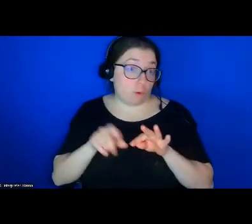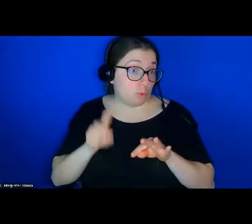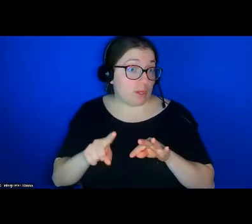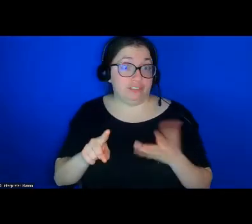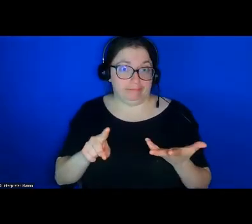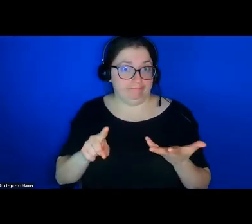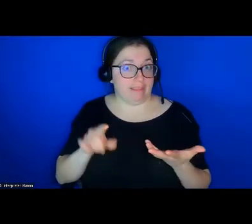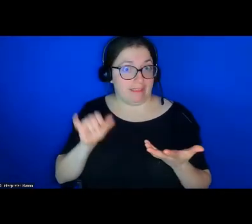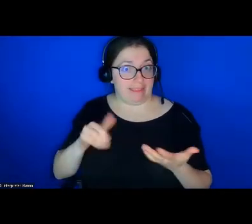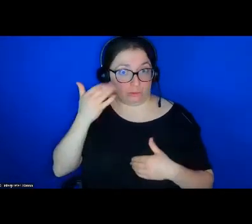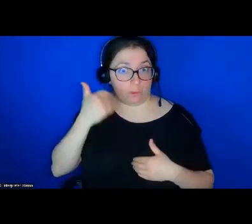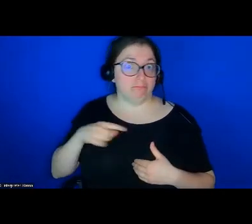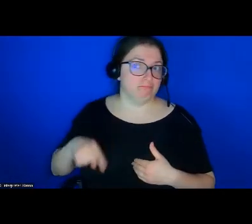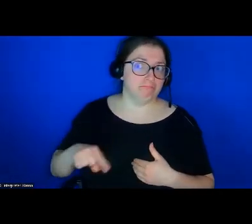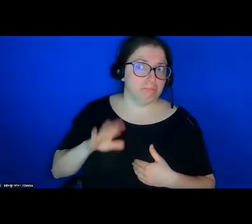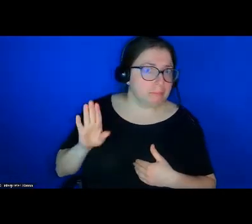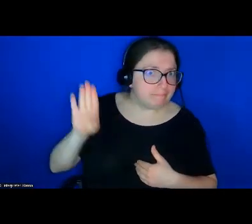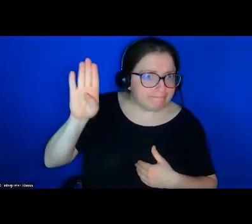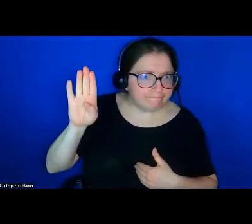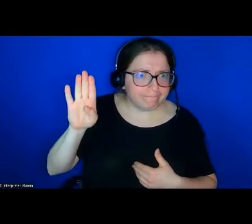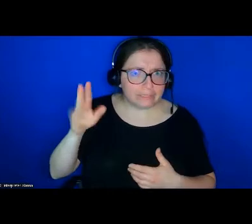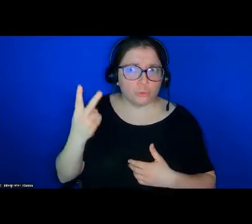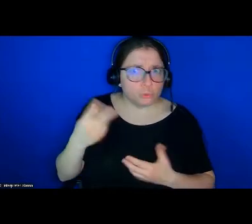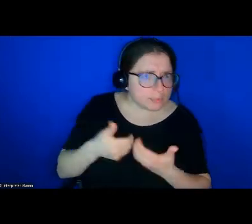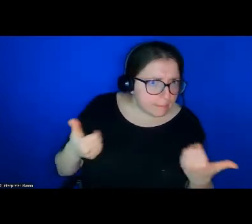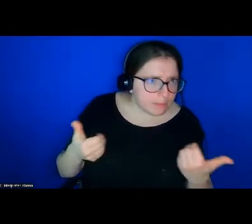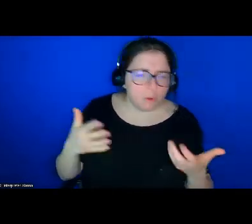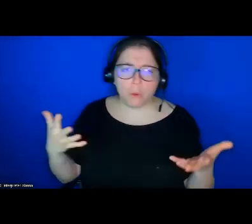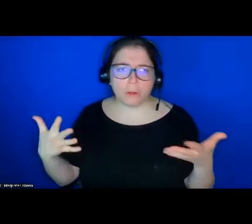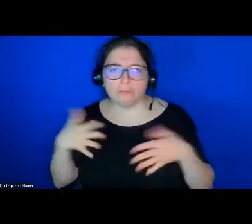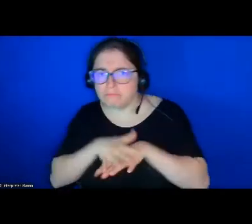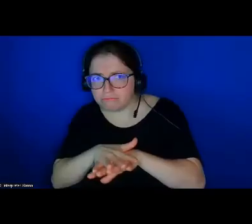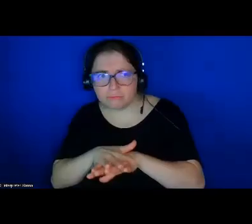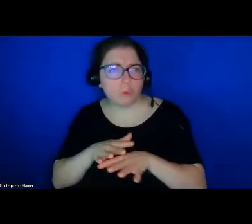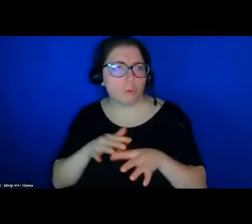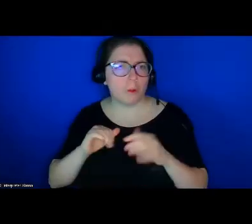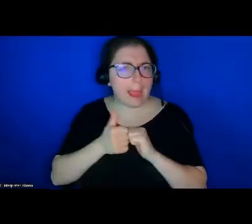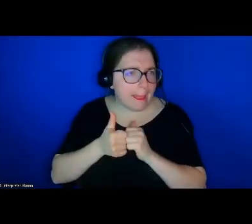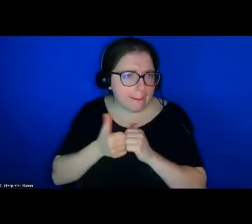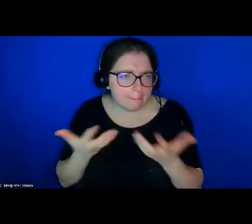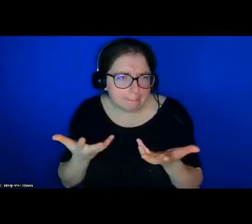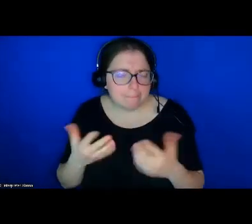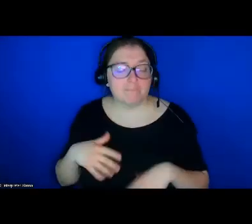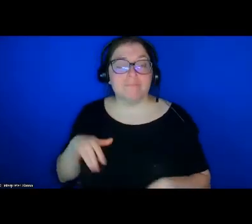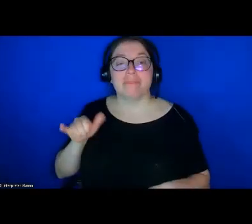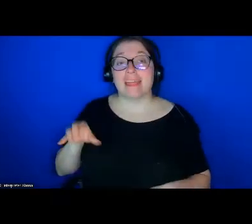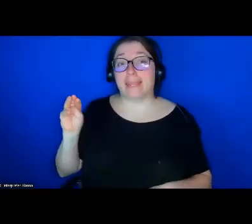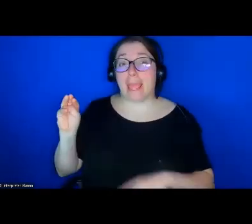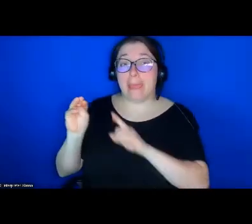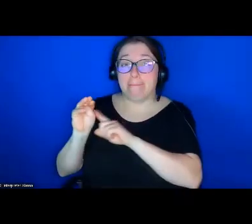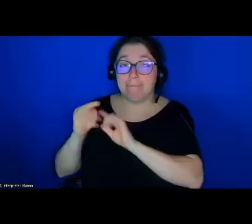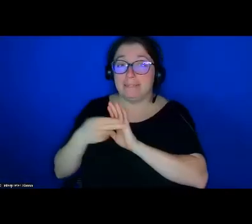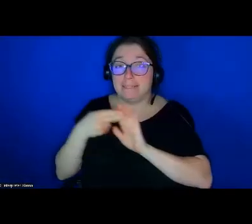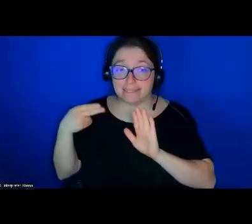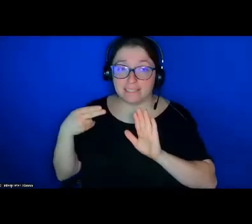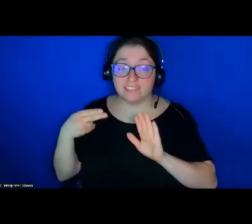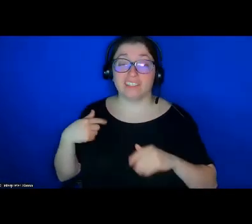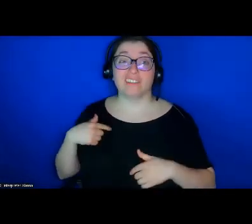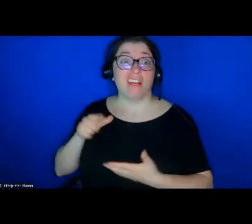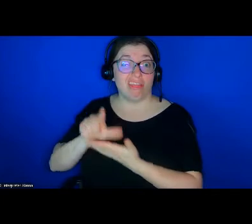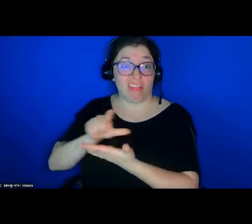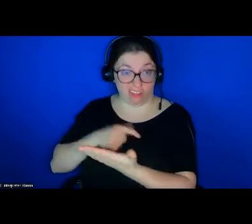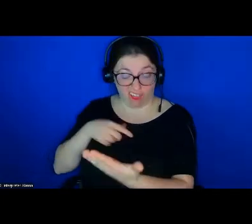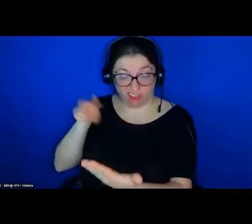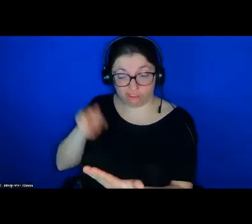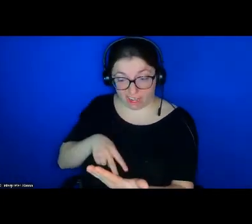that's why we're raising it um on sort of the M designation just from reading the law the